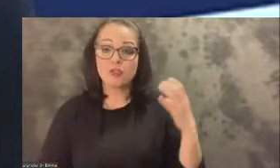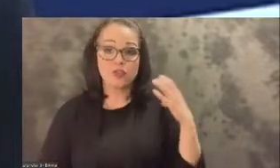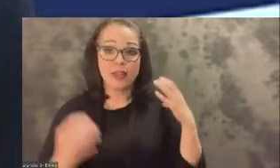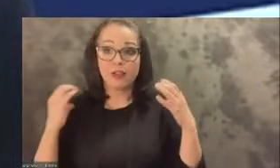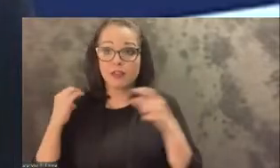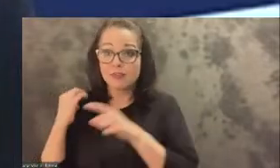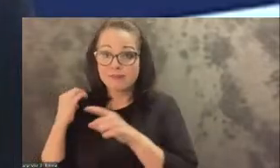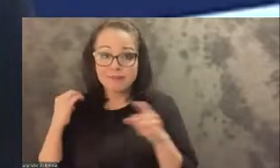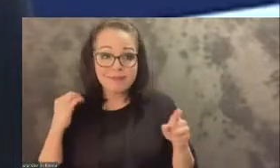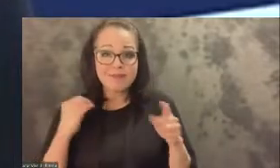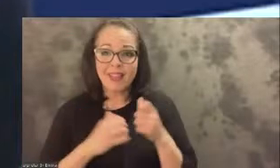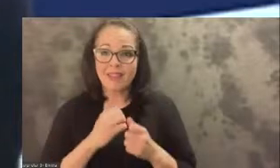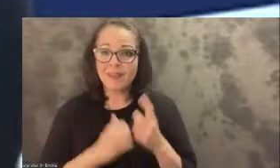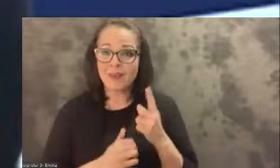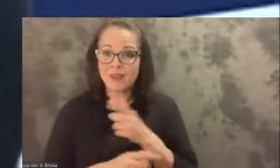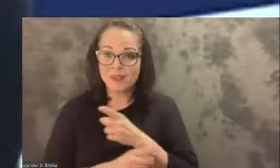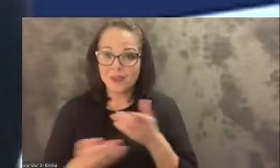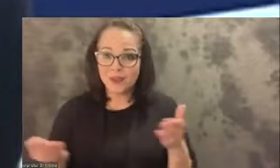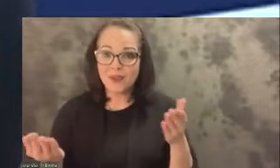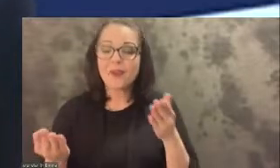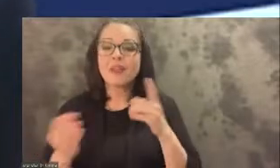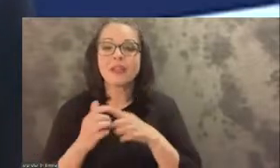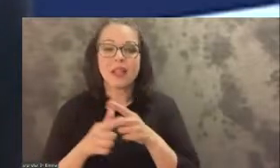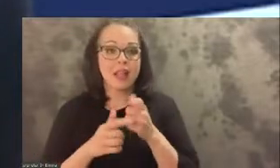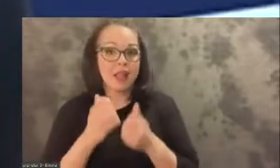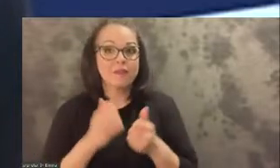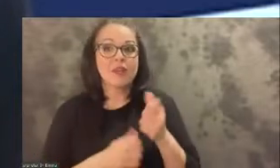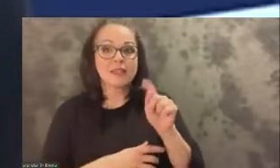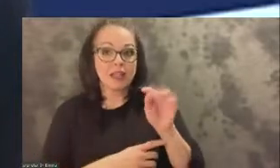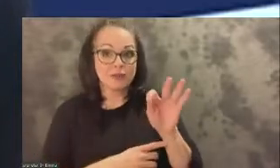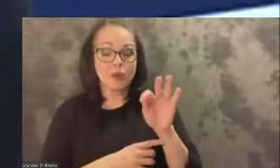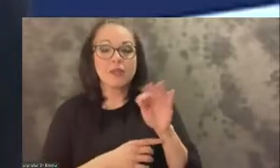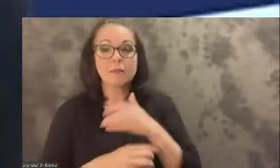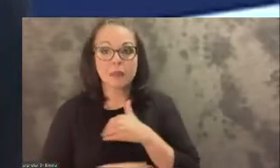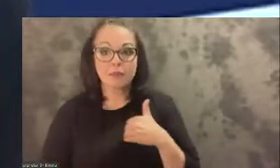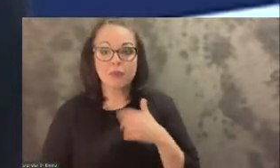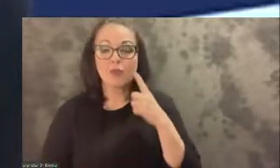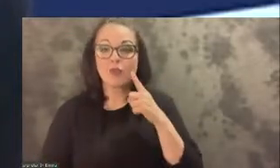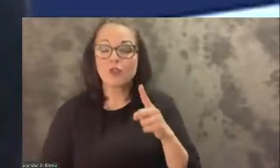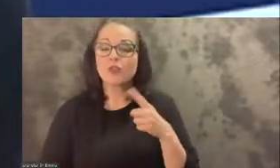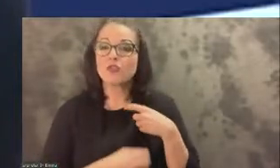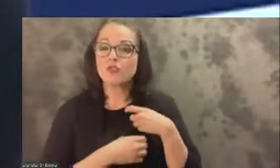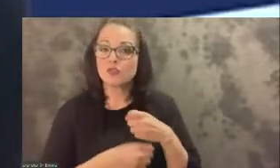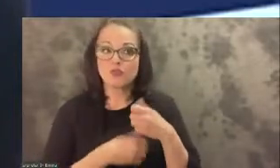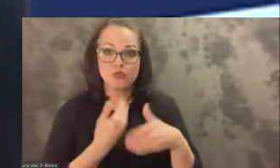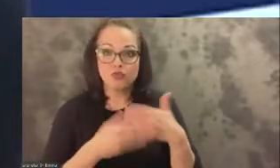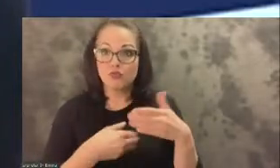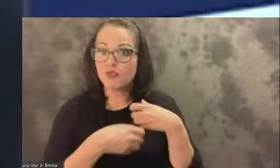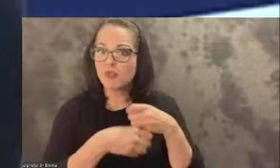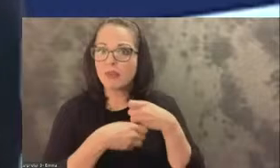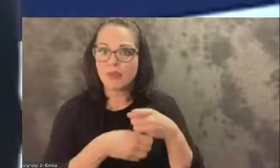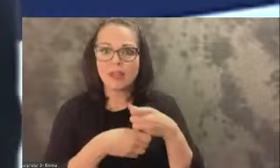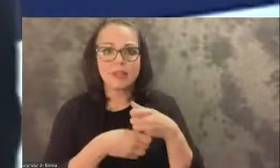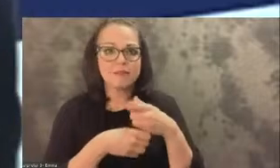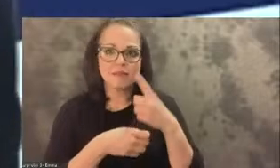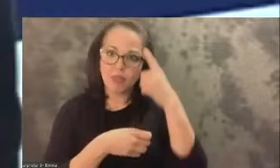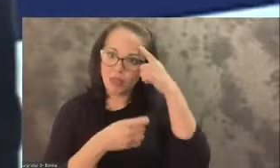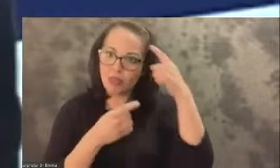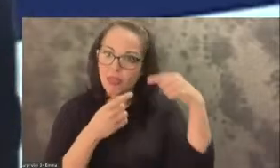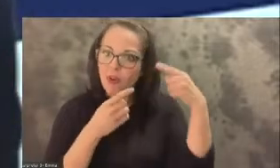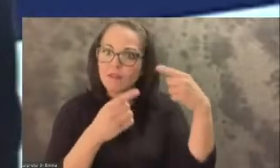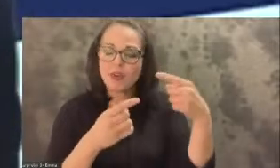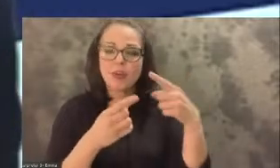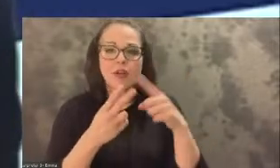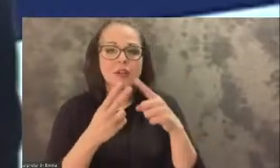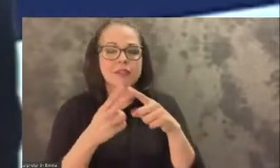each and every one of you, as well as each and every task force member, generating incredibly thoughtful, timely,